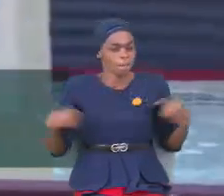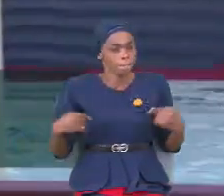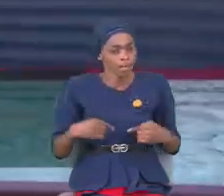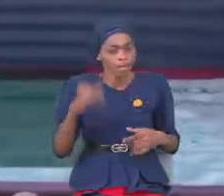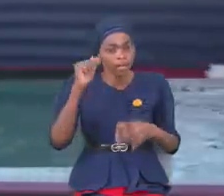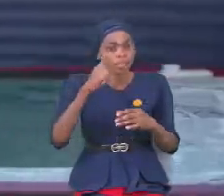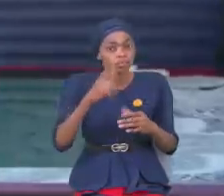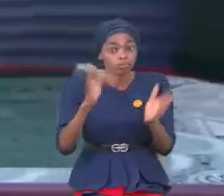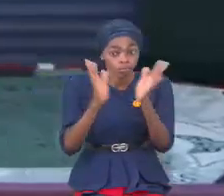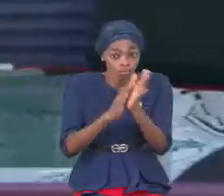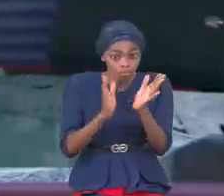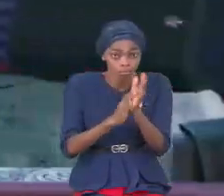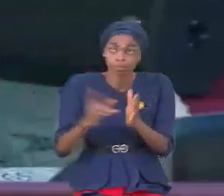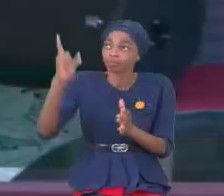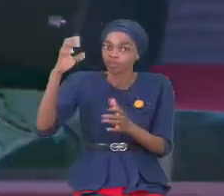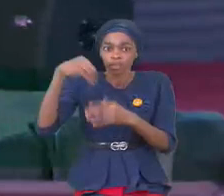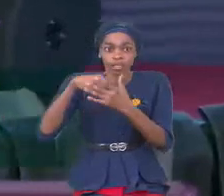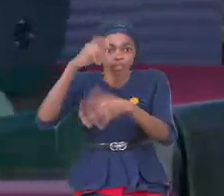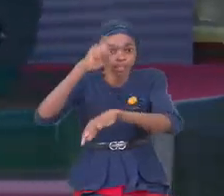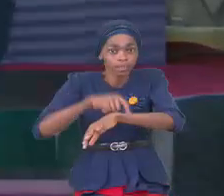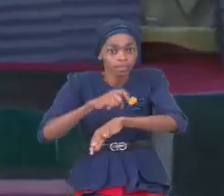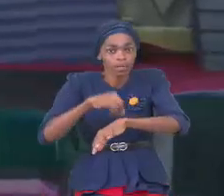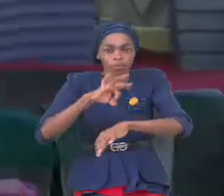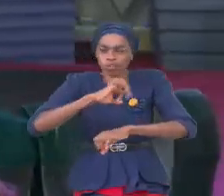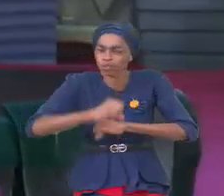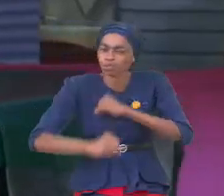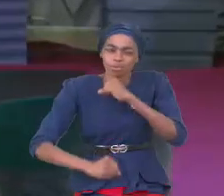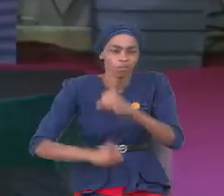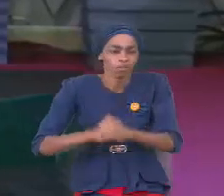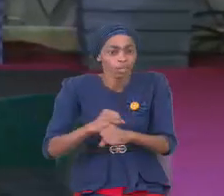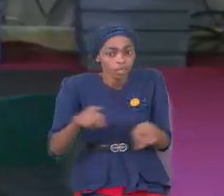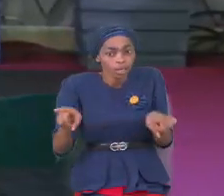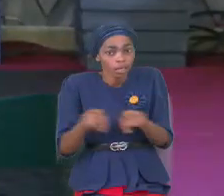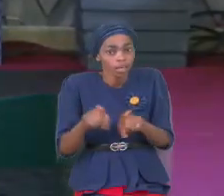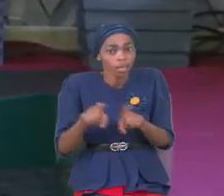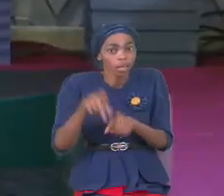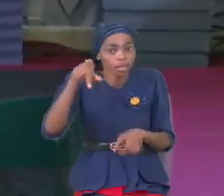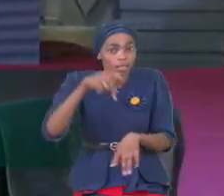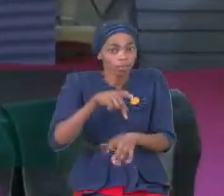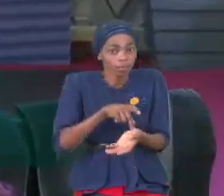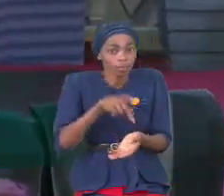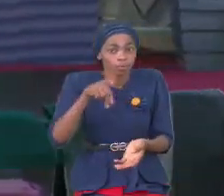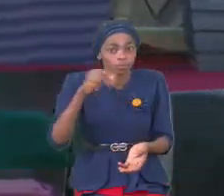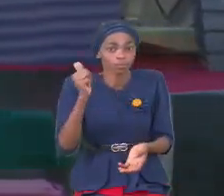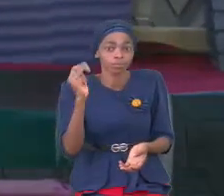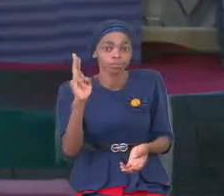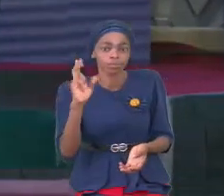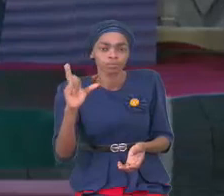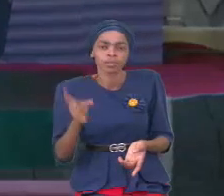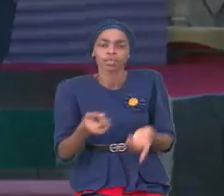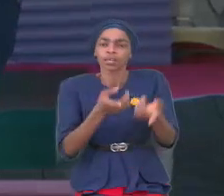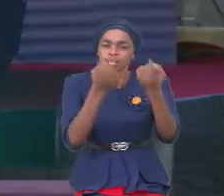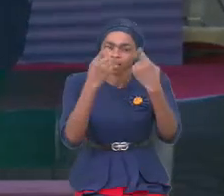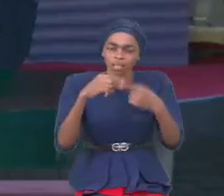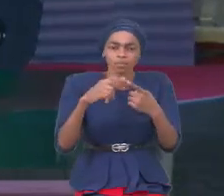at all in the time of incarceration, as Paul and Silas came to Philippi, and then